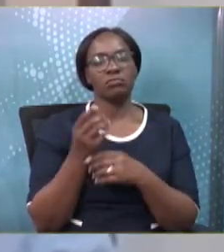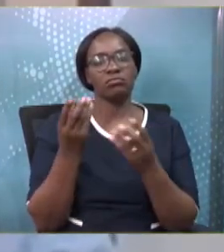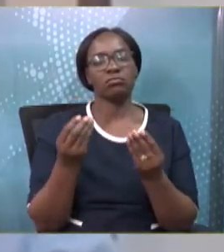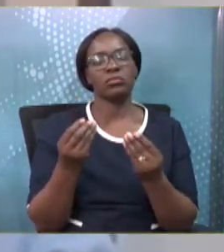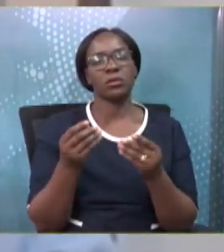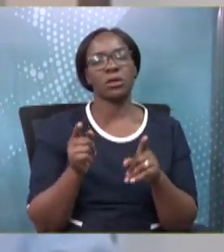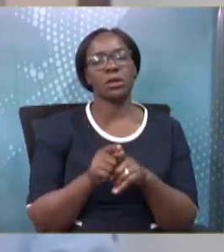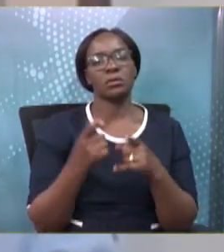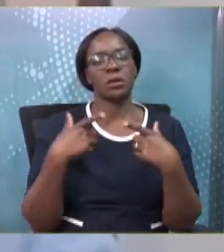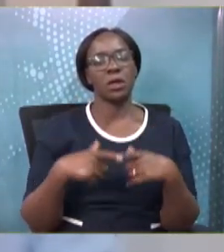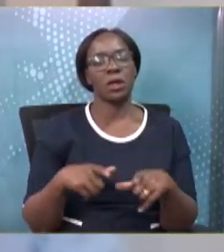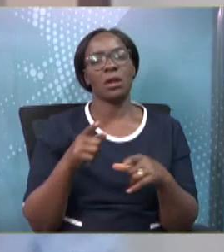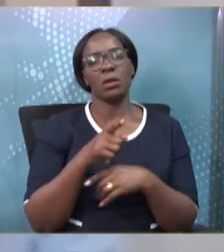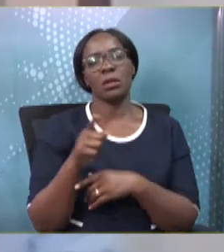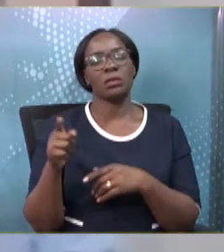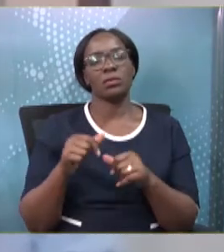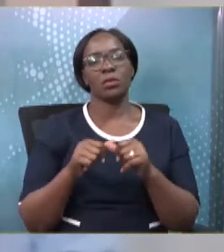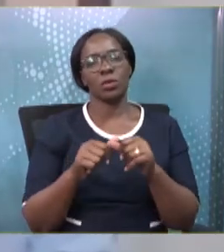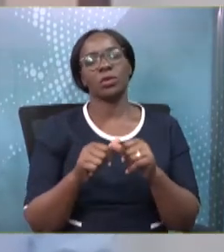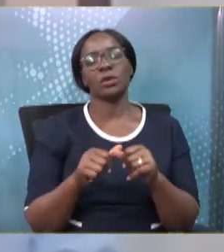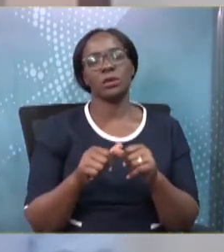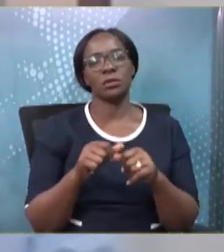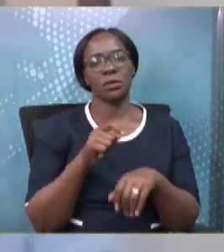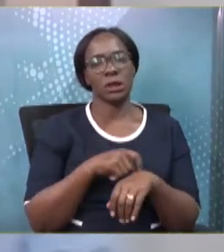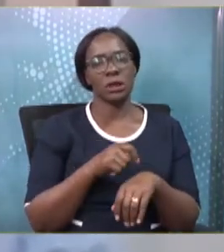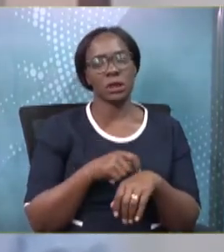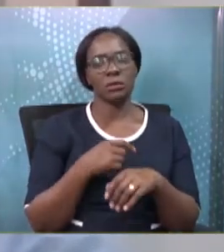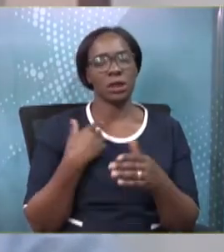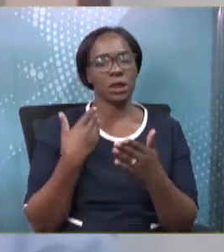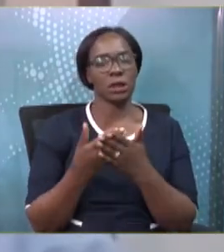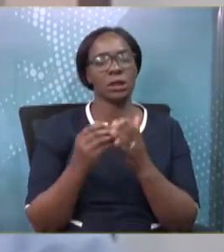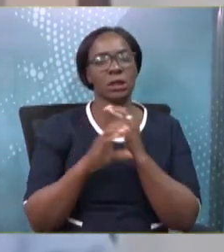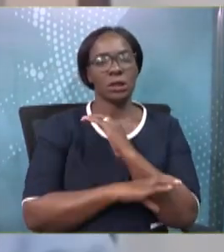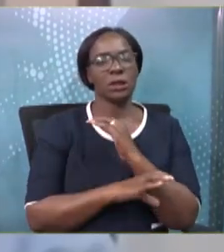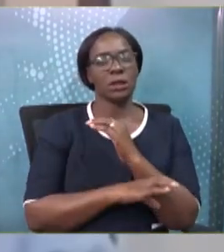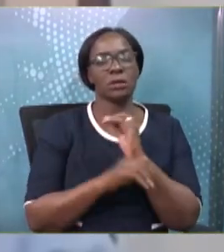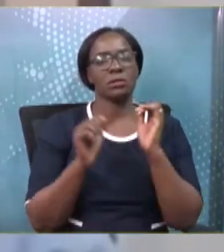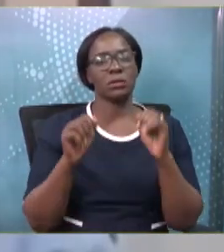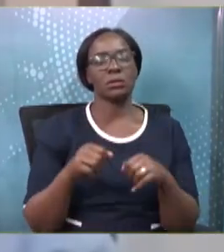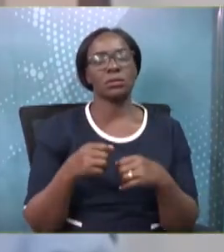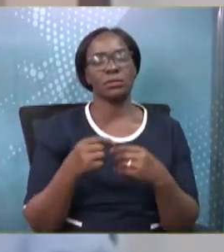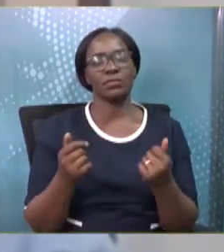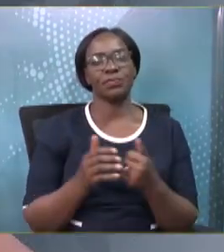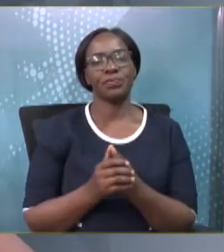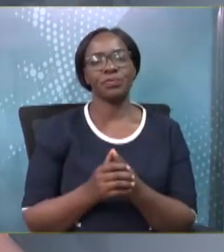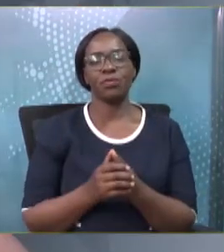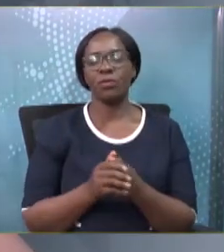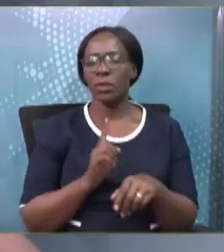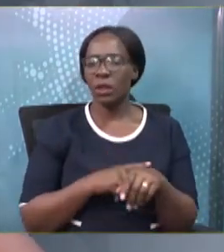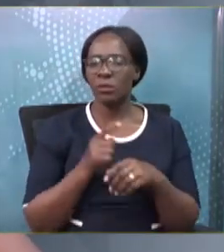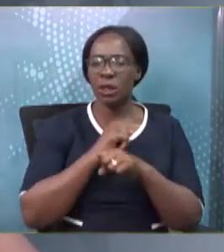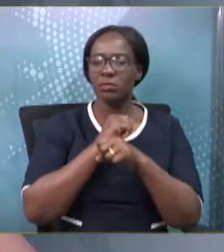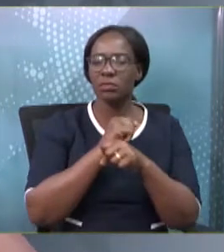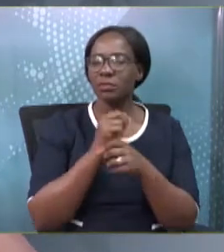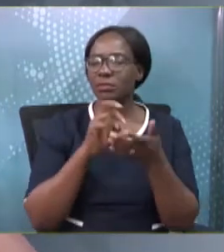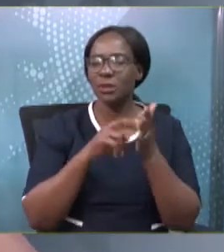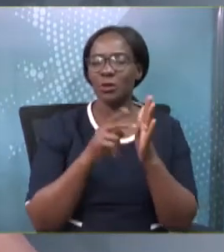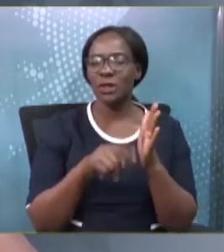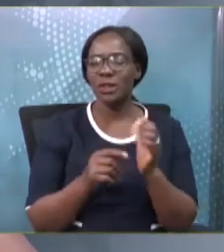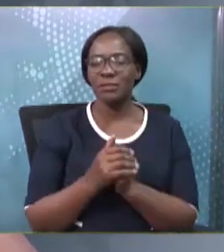and allow them to withstand this whole period until the country is able to recover. Mm-hmm. When you say cushion, what do you mean?